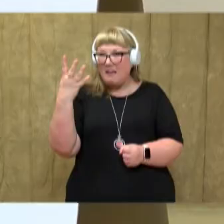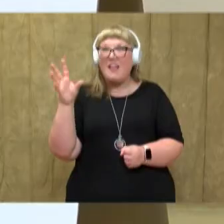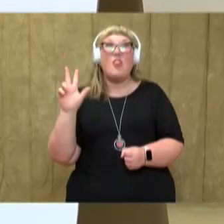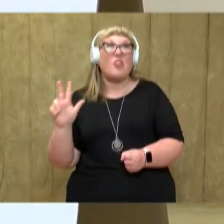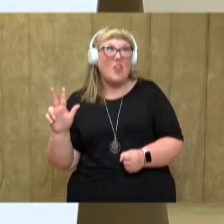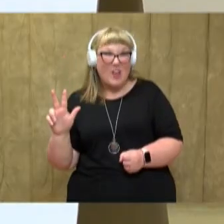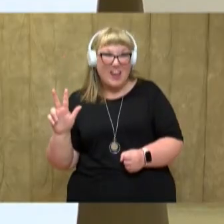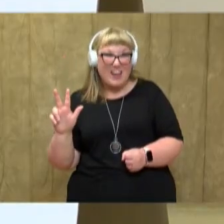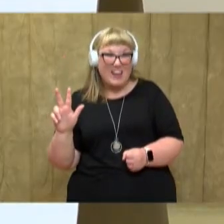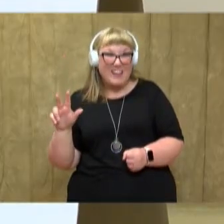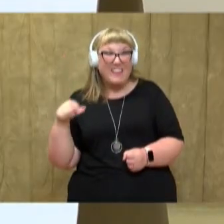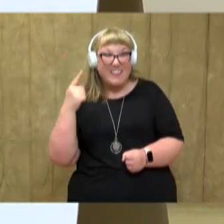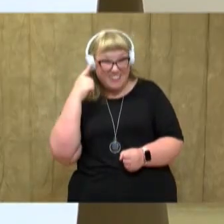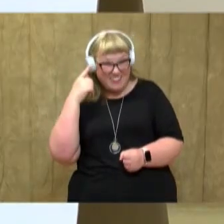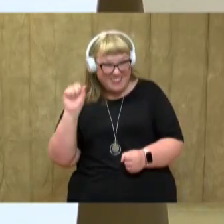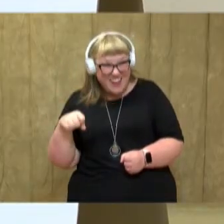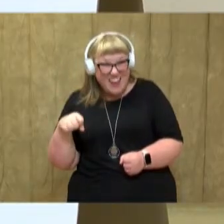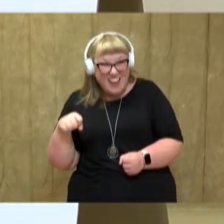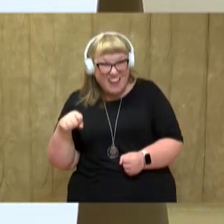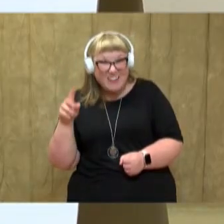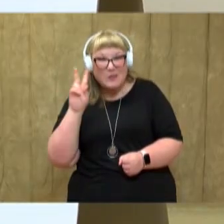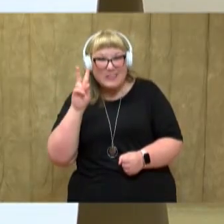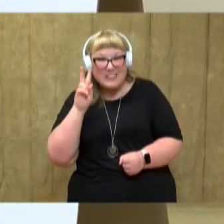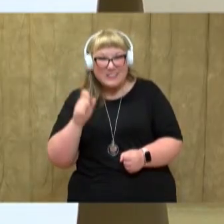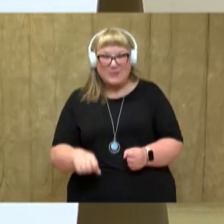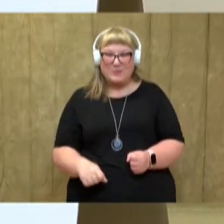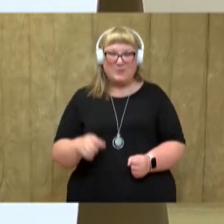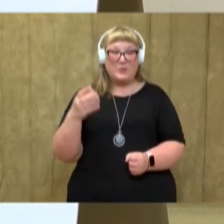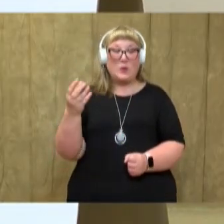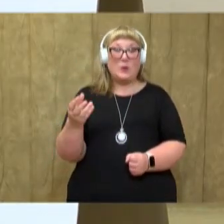3 more. You think we can do it? Let's try.